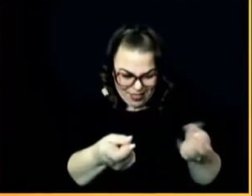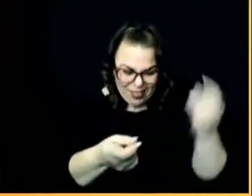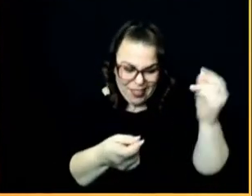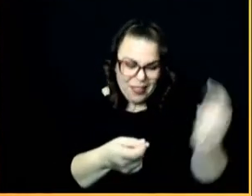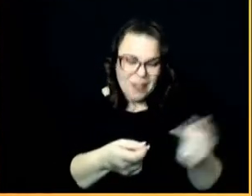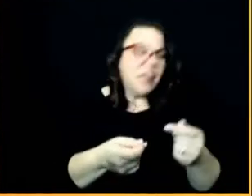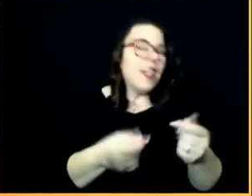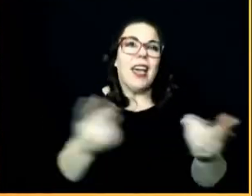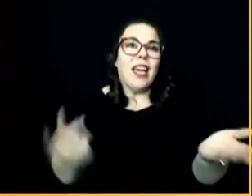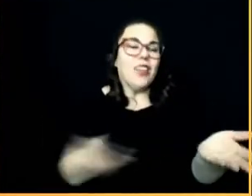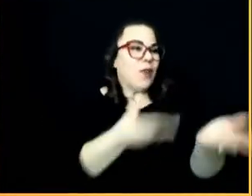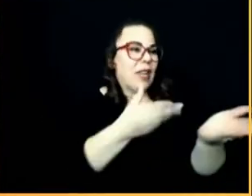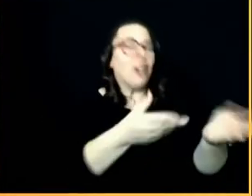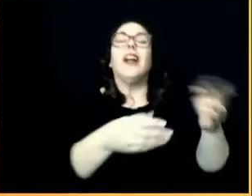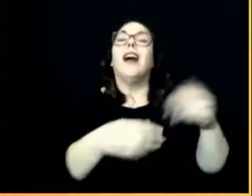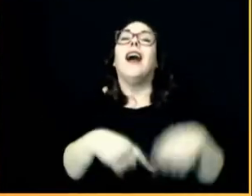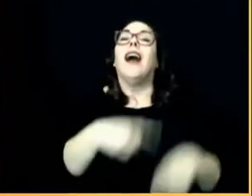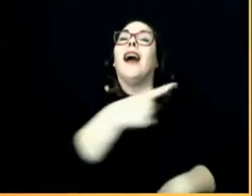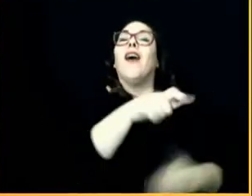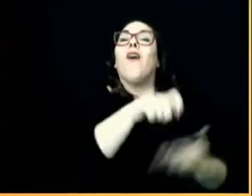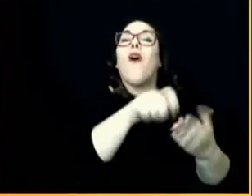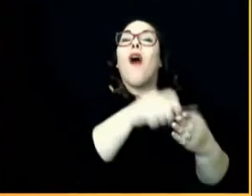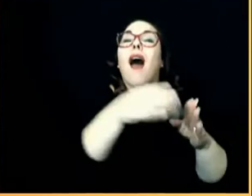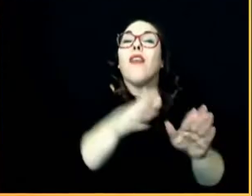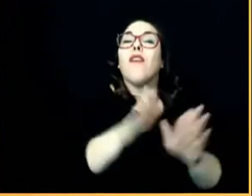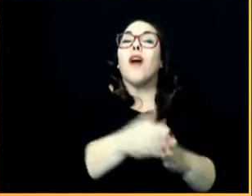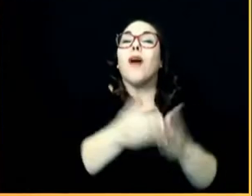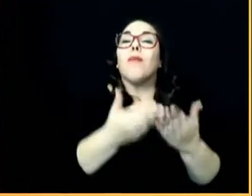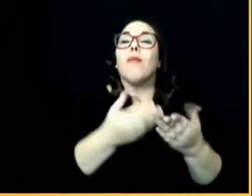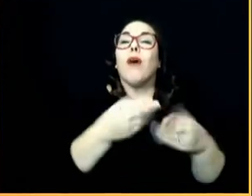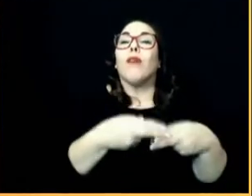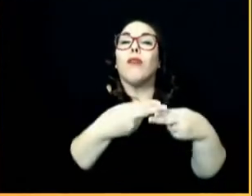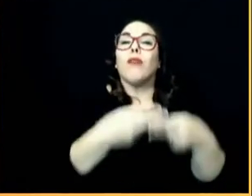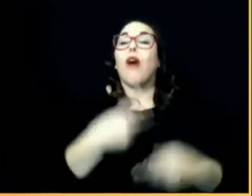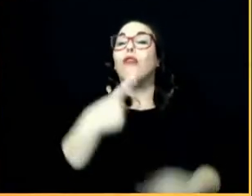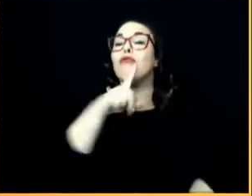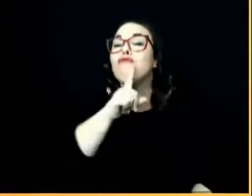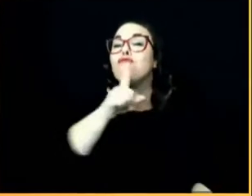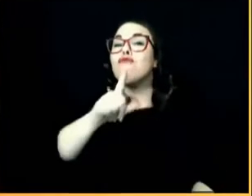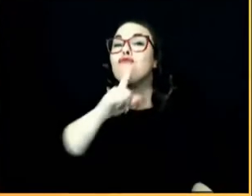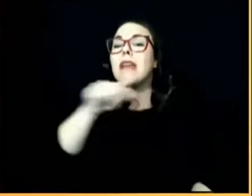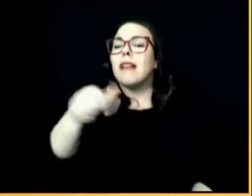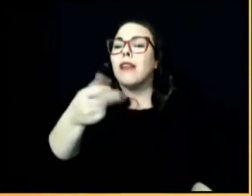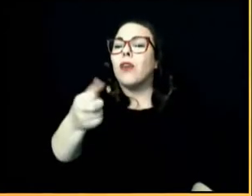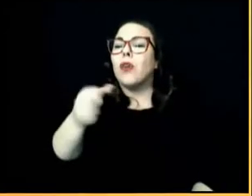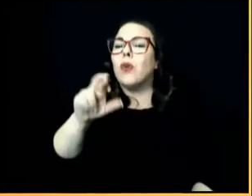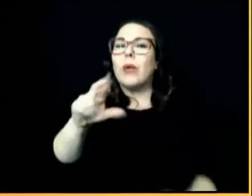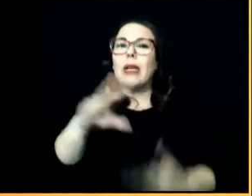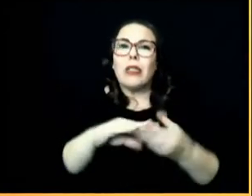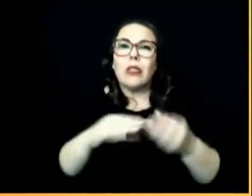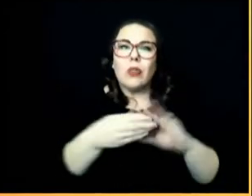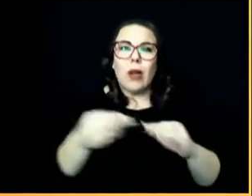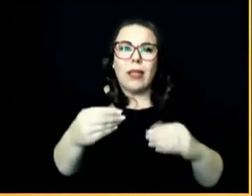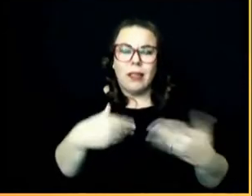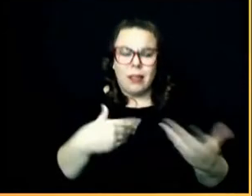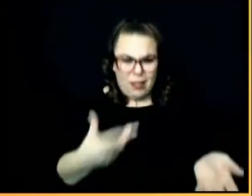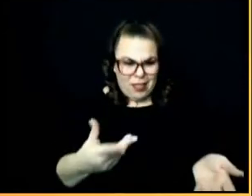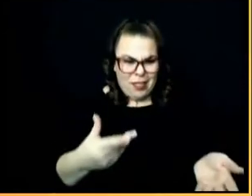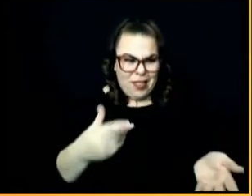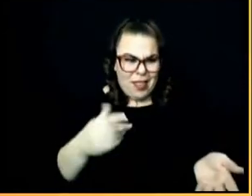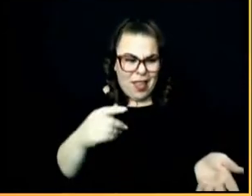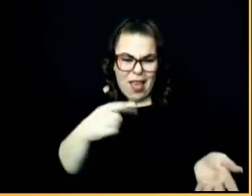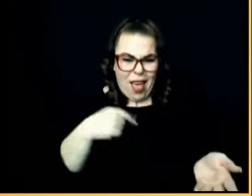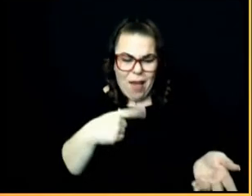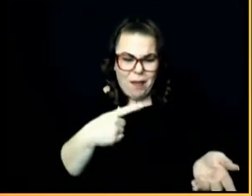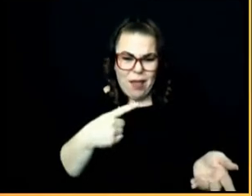I have it again. Author of Real Queer Stories, LGBT. What's happening to me right now?